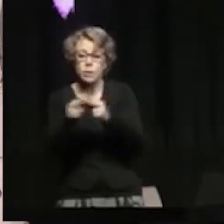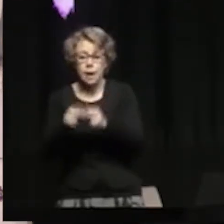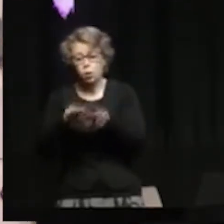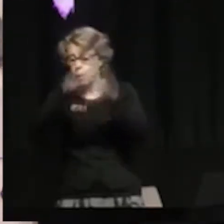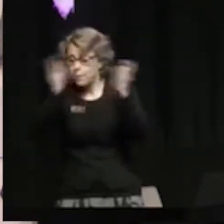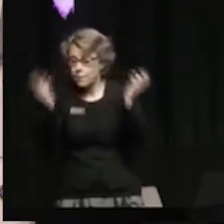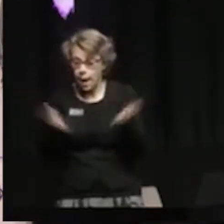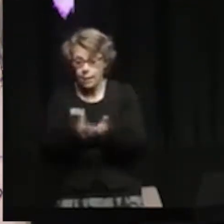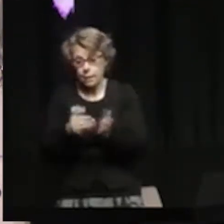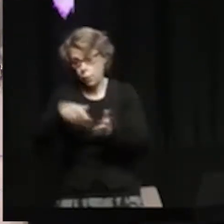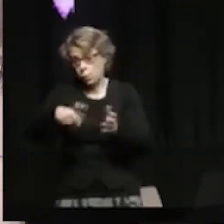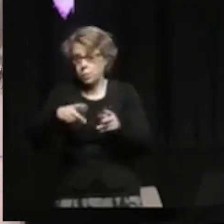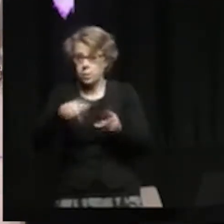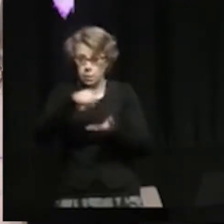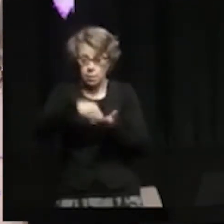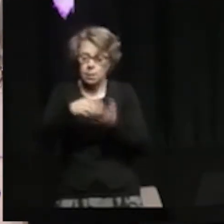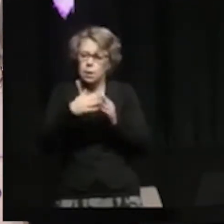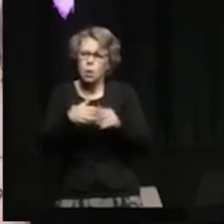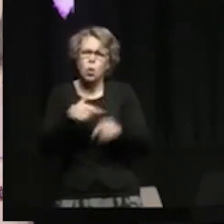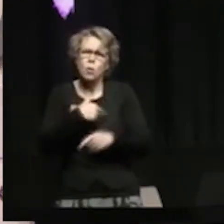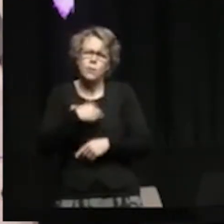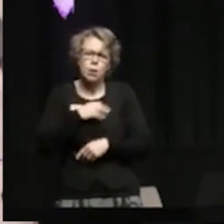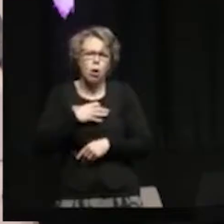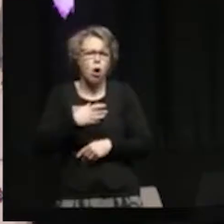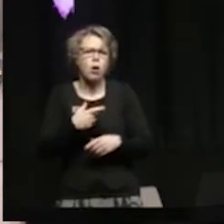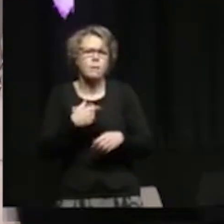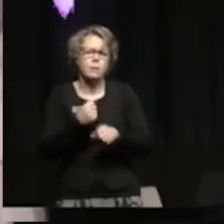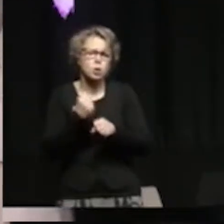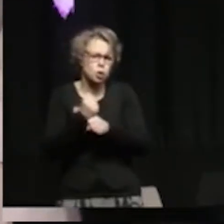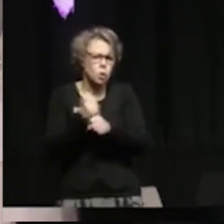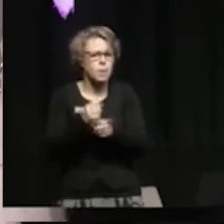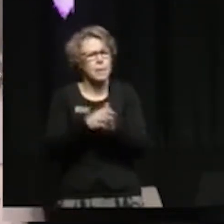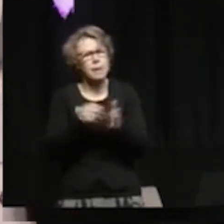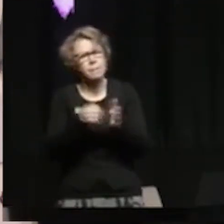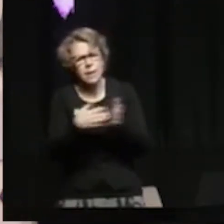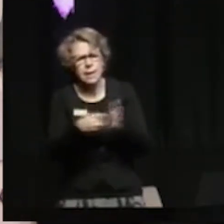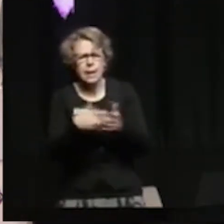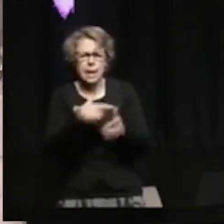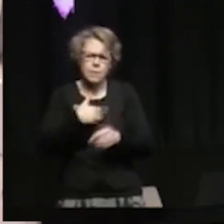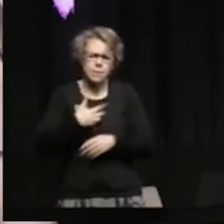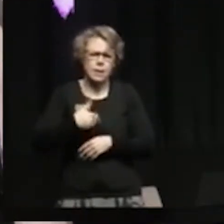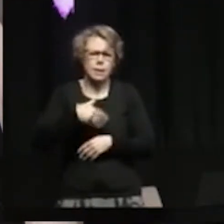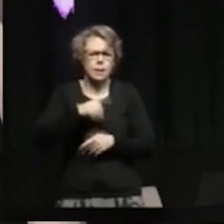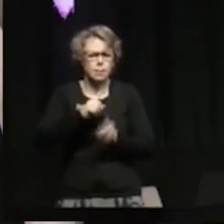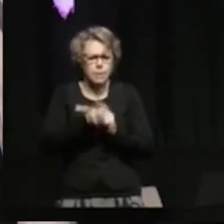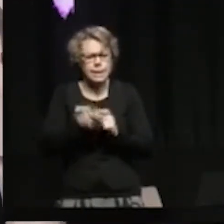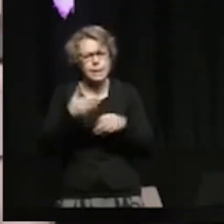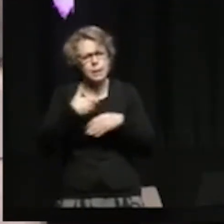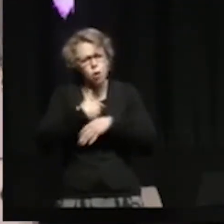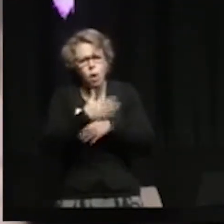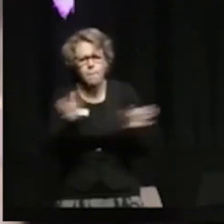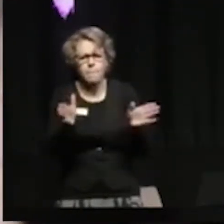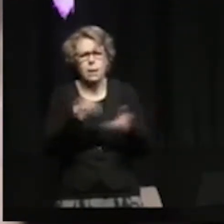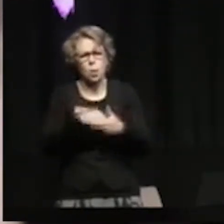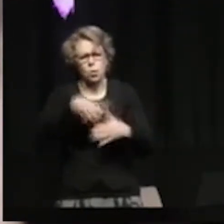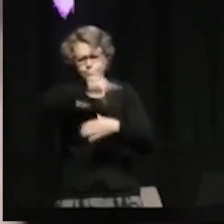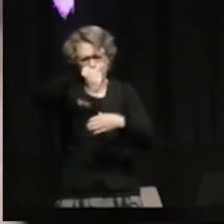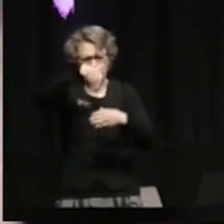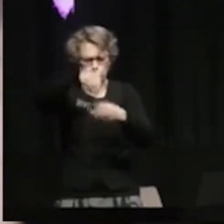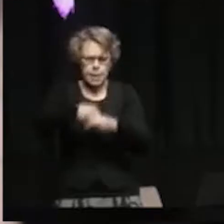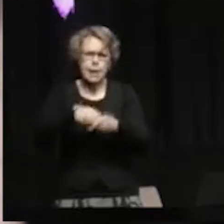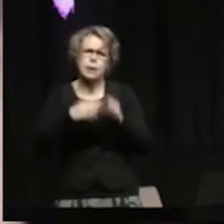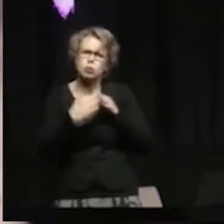And we have to work really, really hard with creating good values to be an open and